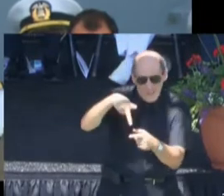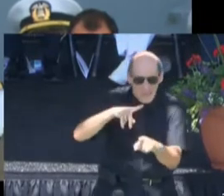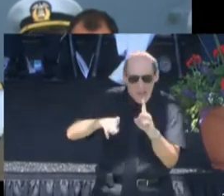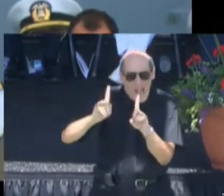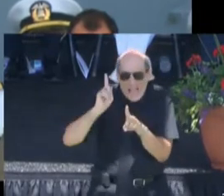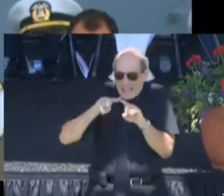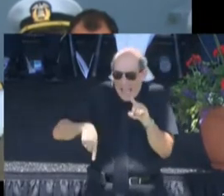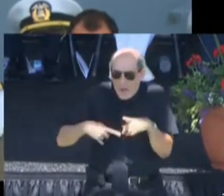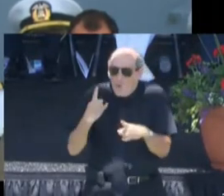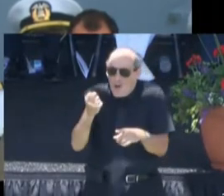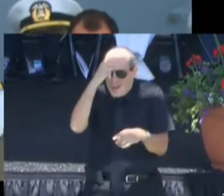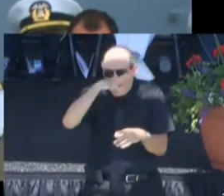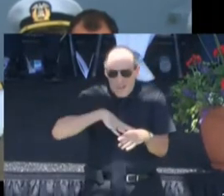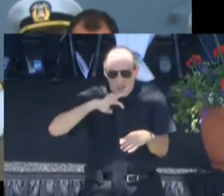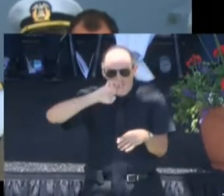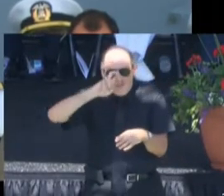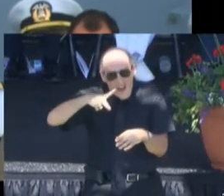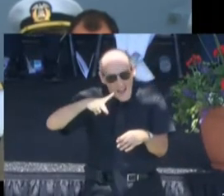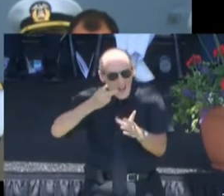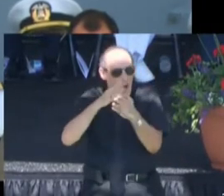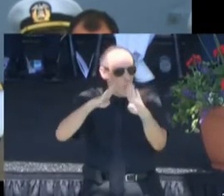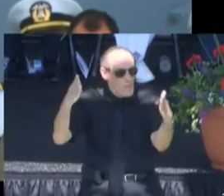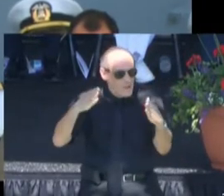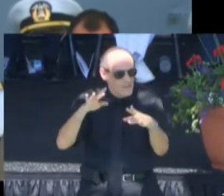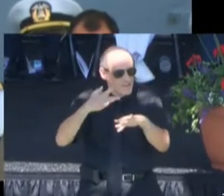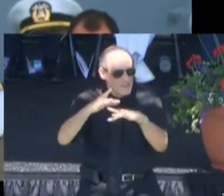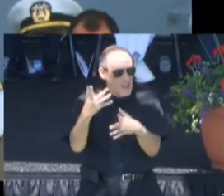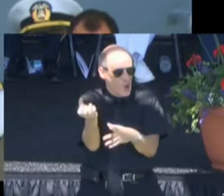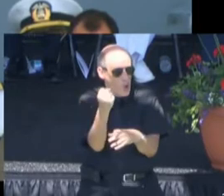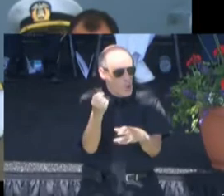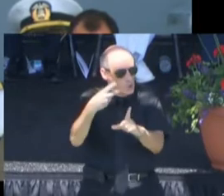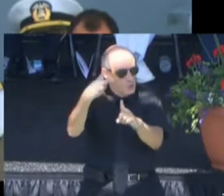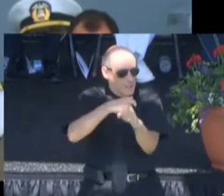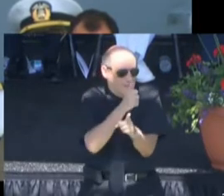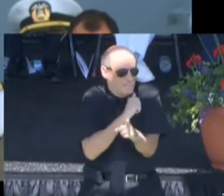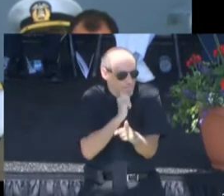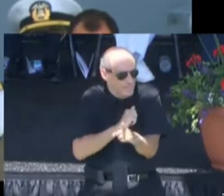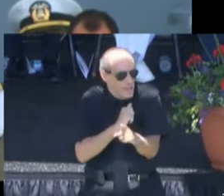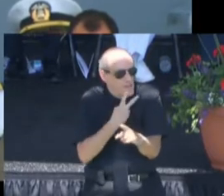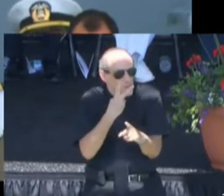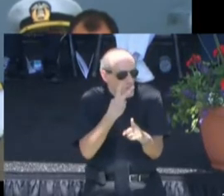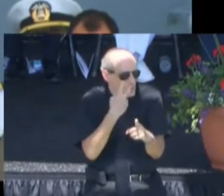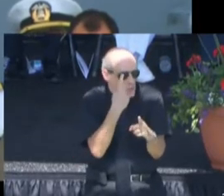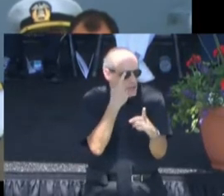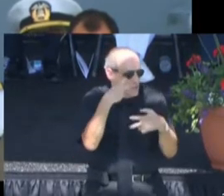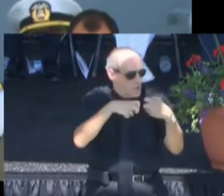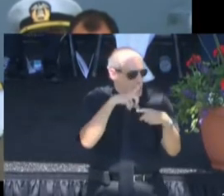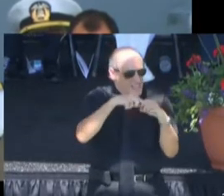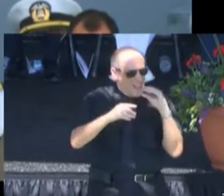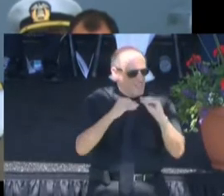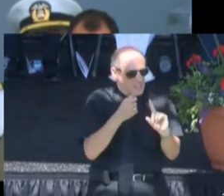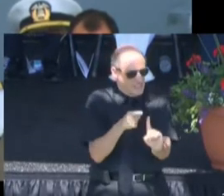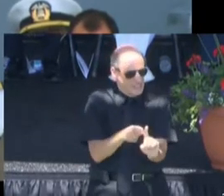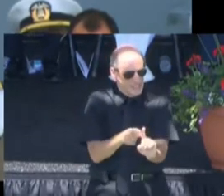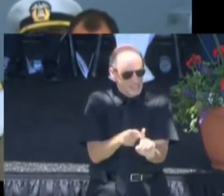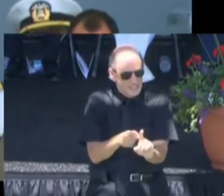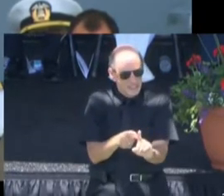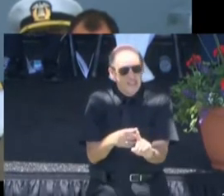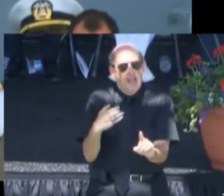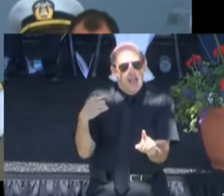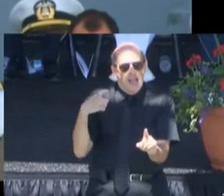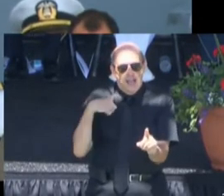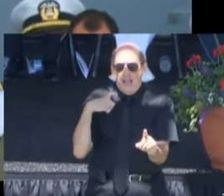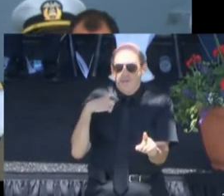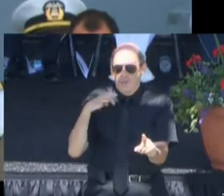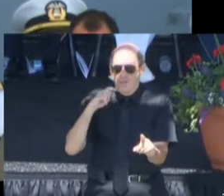can't. I only have 1 male rack open on my ship, and I've been saving it for 2 months. I have this really tight problem, and I can't seem to fix it. Captain Tracy, if he's